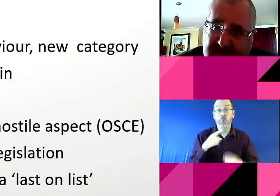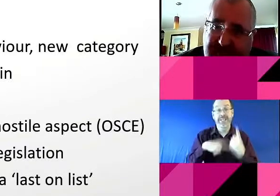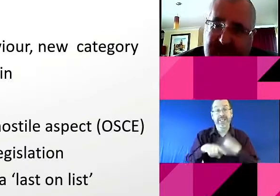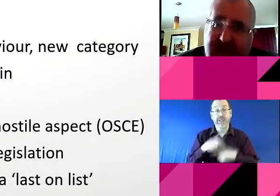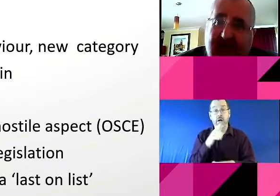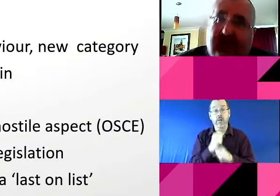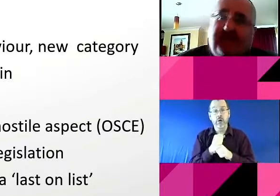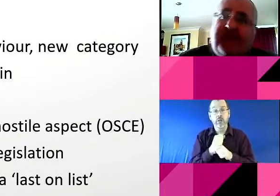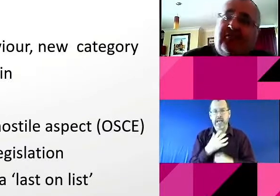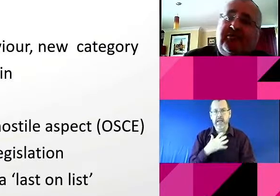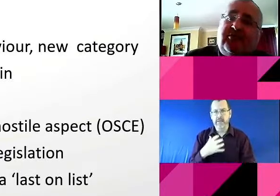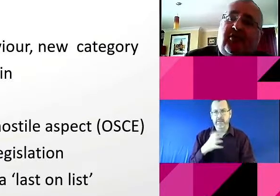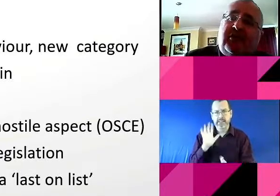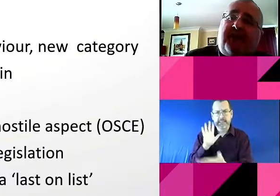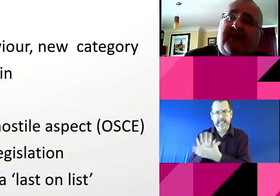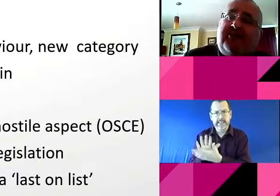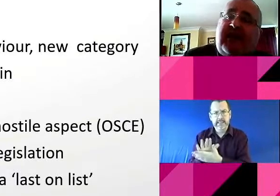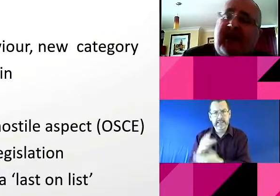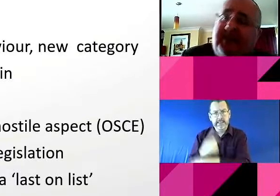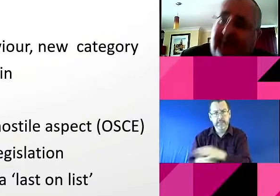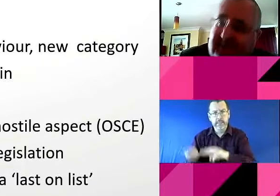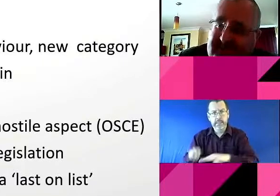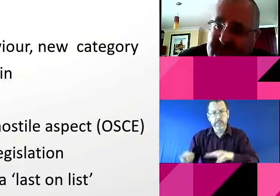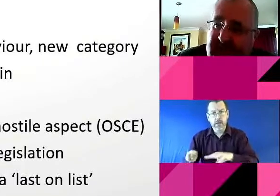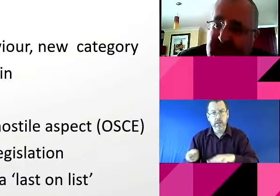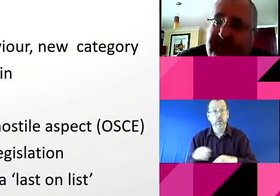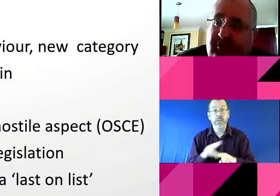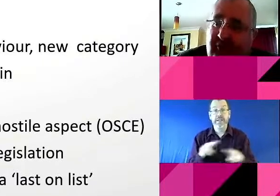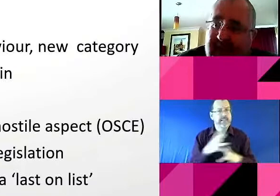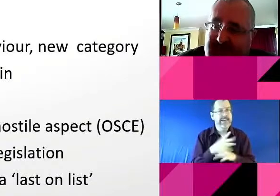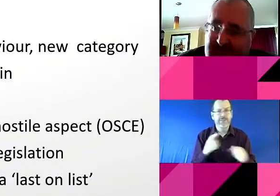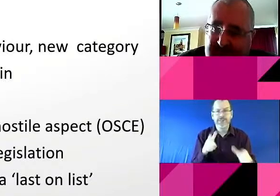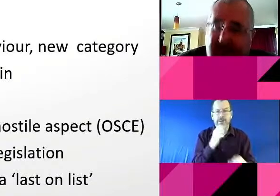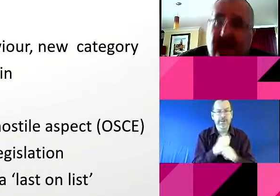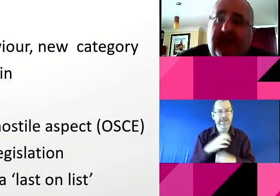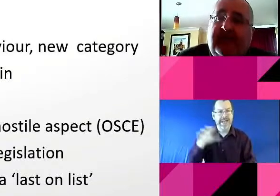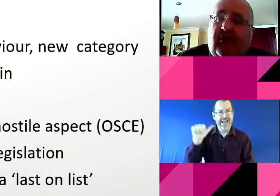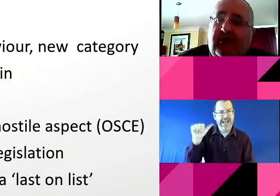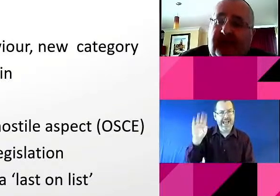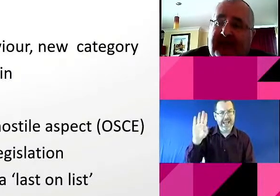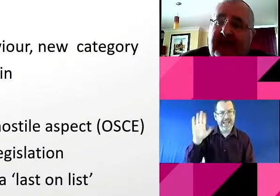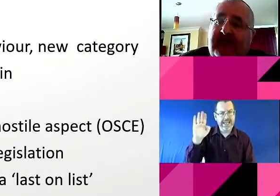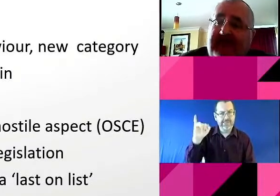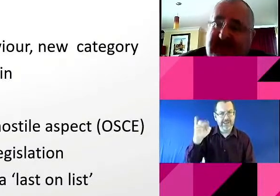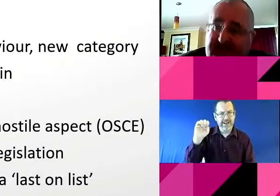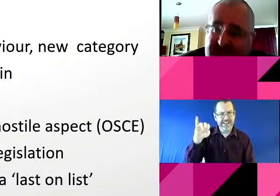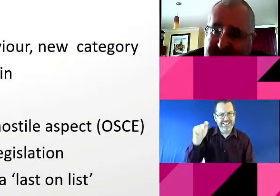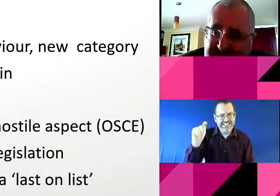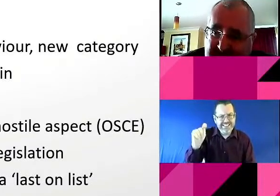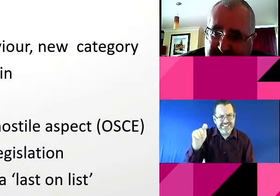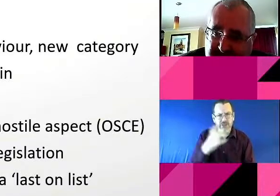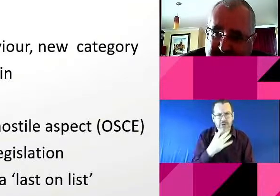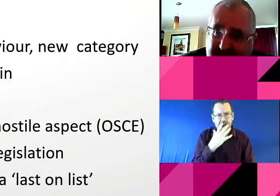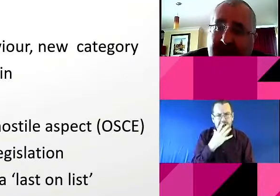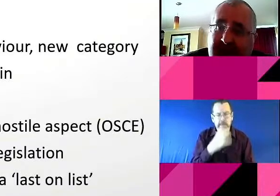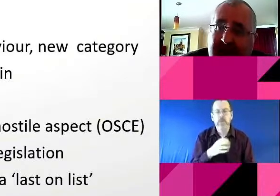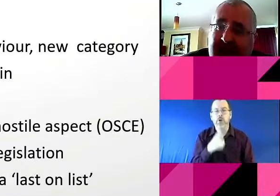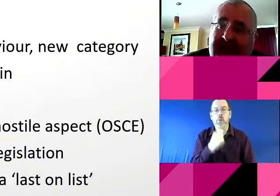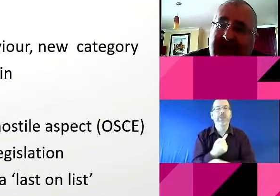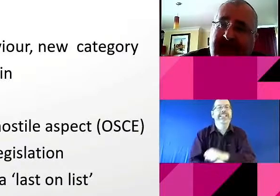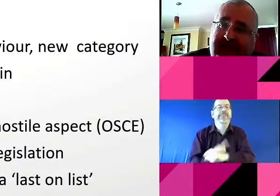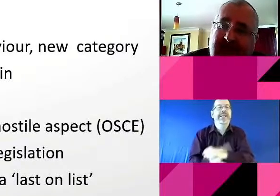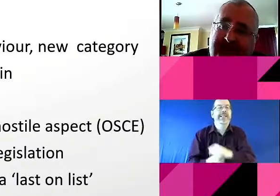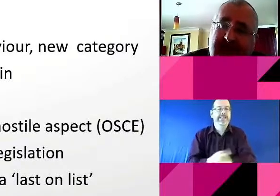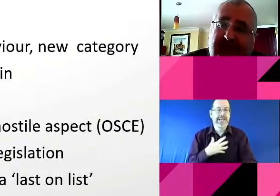ableist crime and we don't talk about ableism so readily. We talk about disability hate crime. And